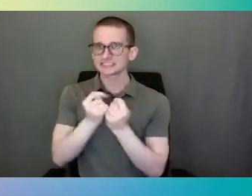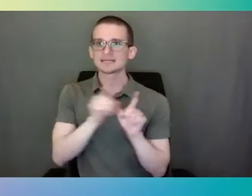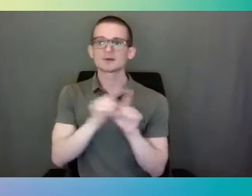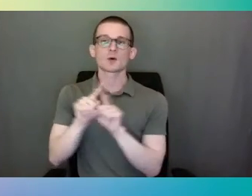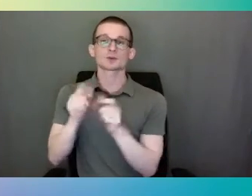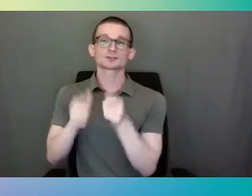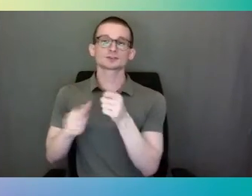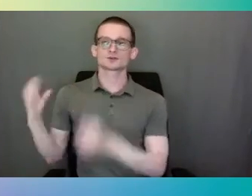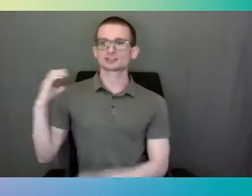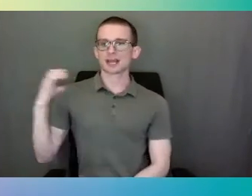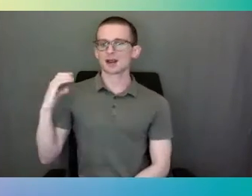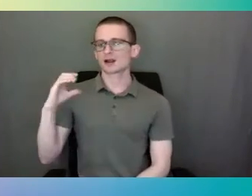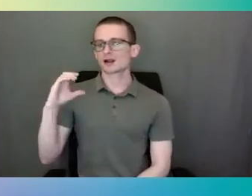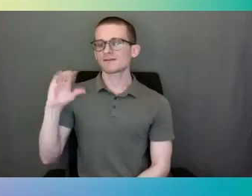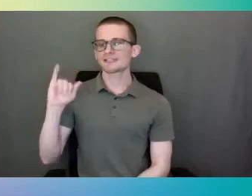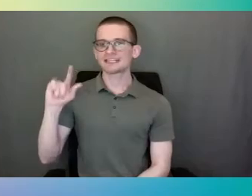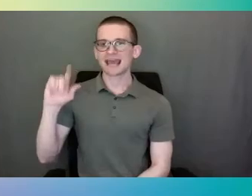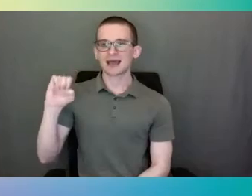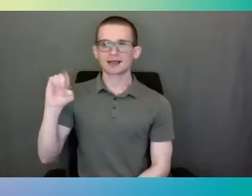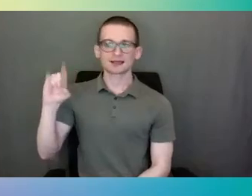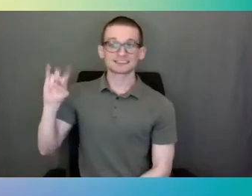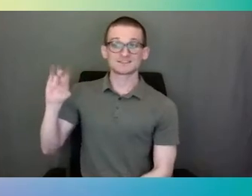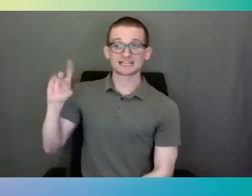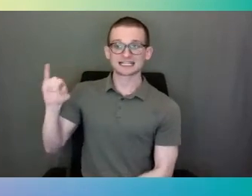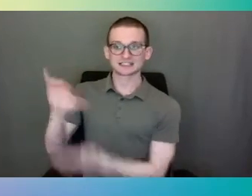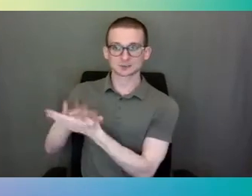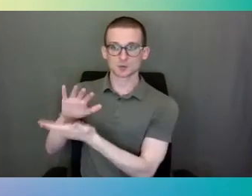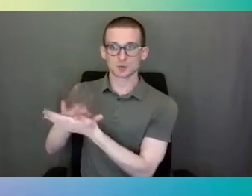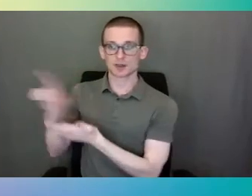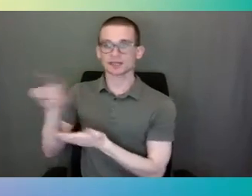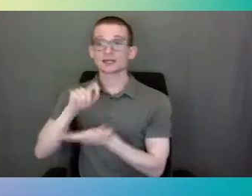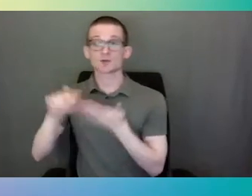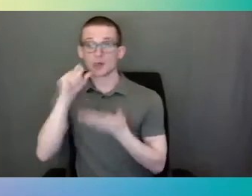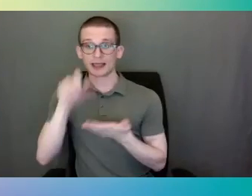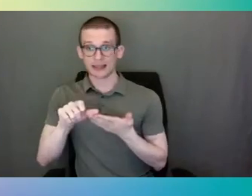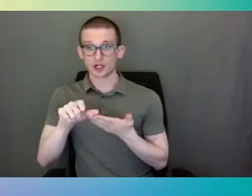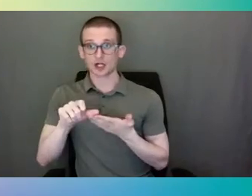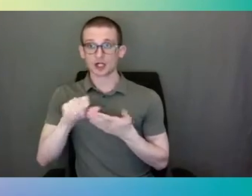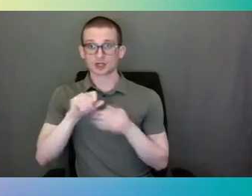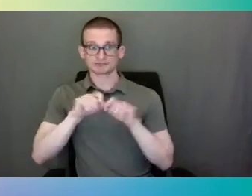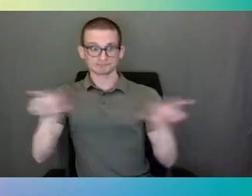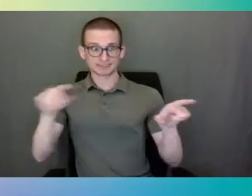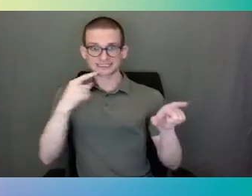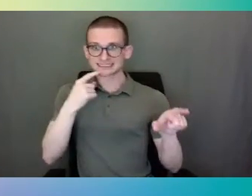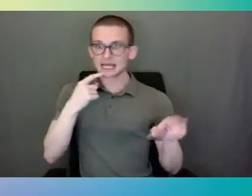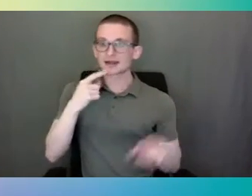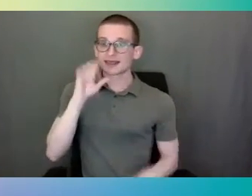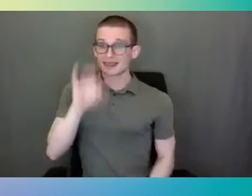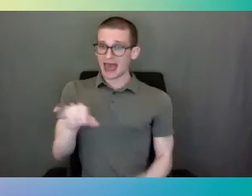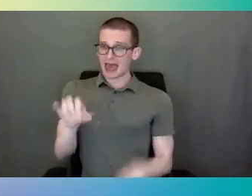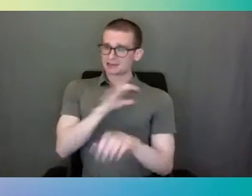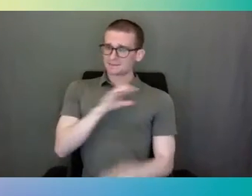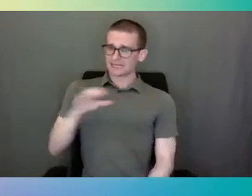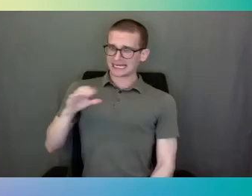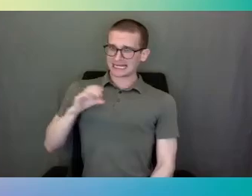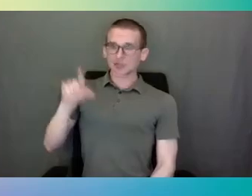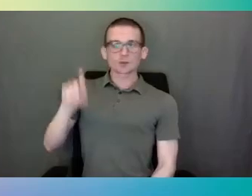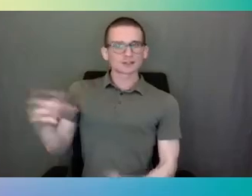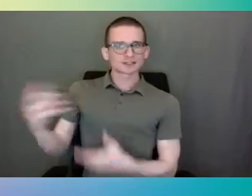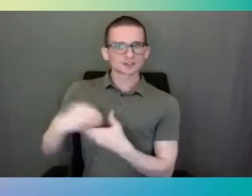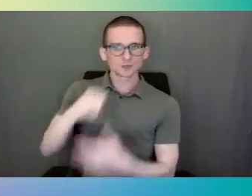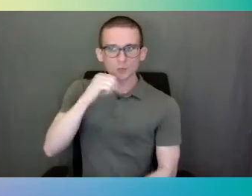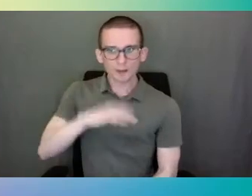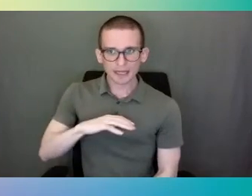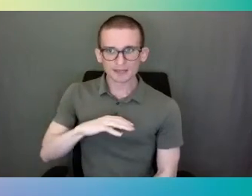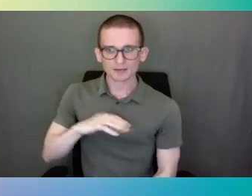wrote a letter to some people and said, you need to have women represented on a committee that you have over there, because without their